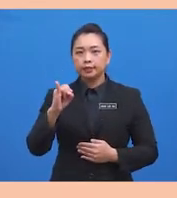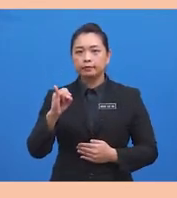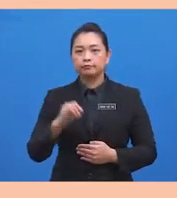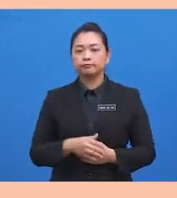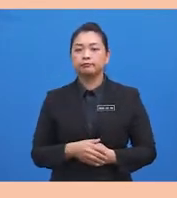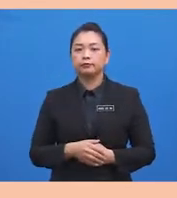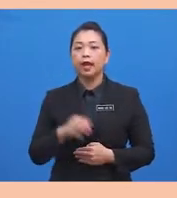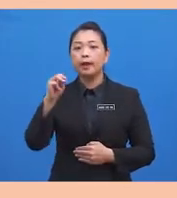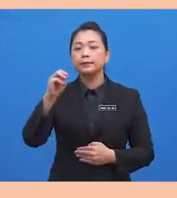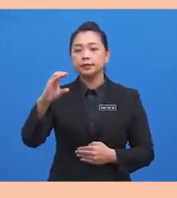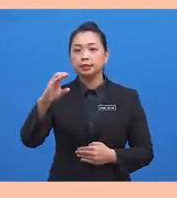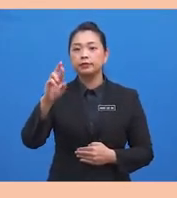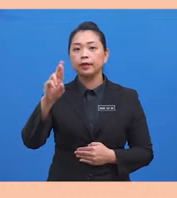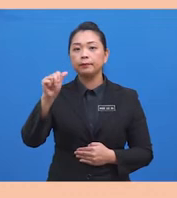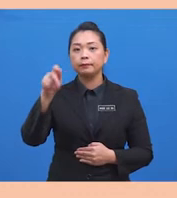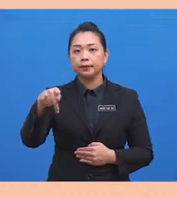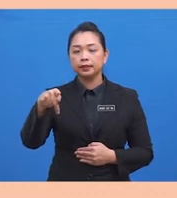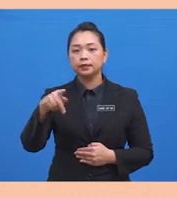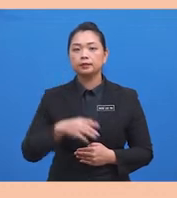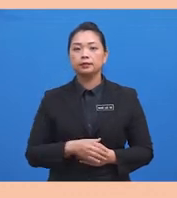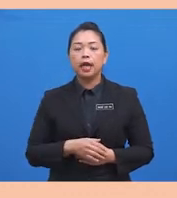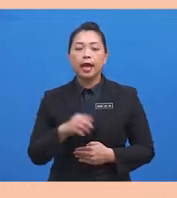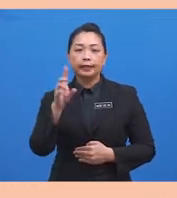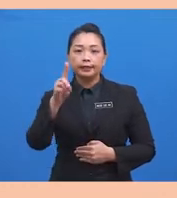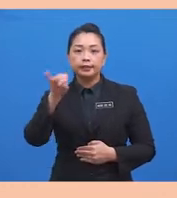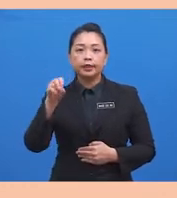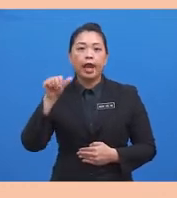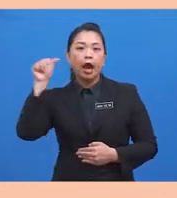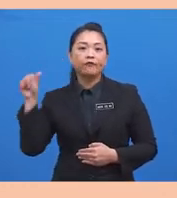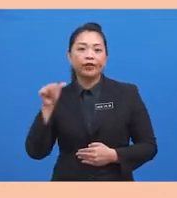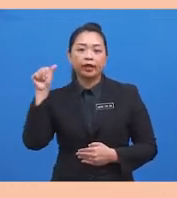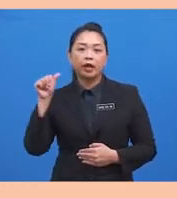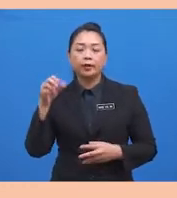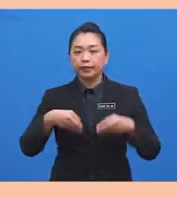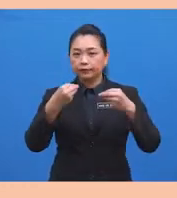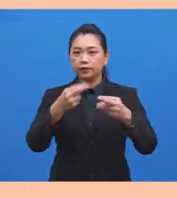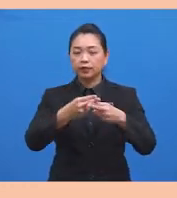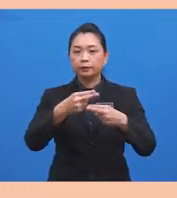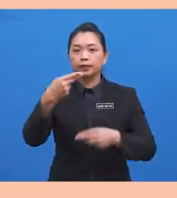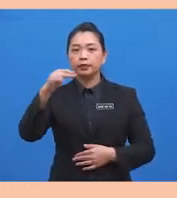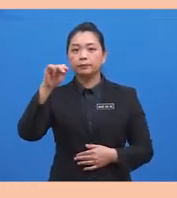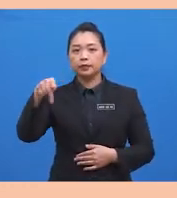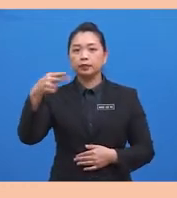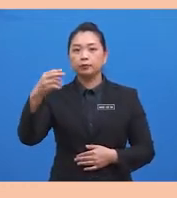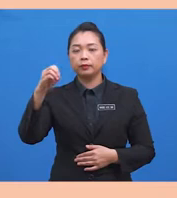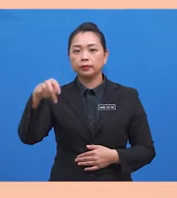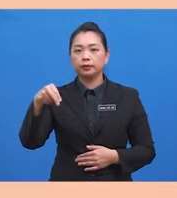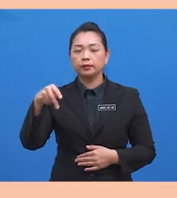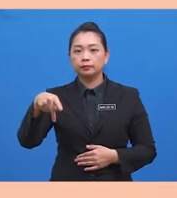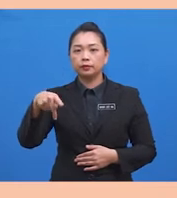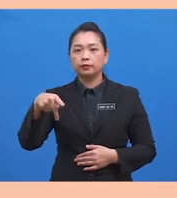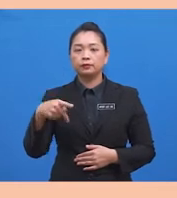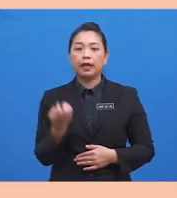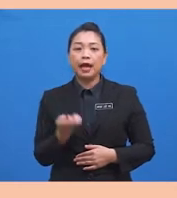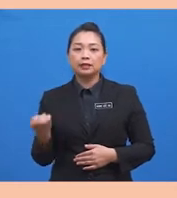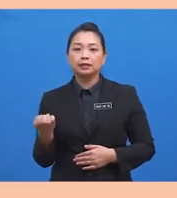rap, DJ Africa Bambaataa, giving the name hip-hop. Other elements coming in like graffiti